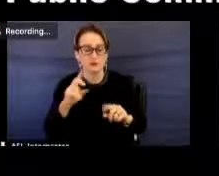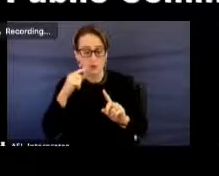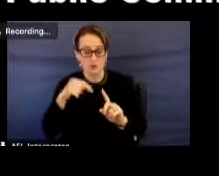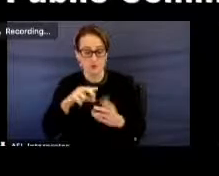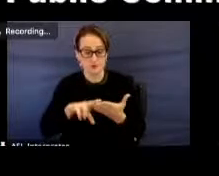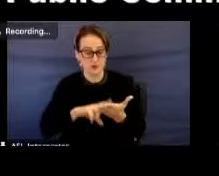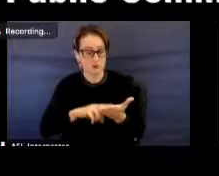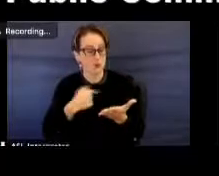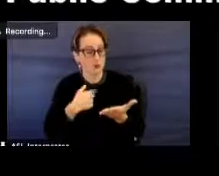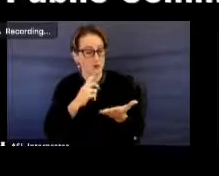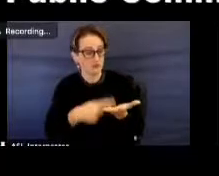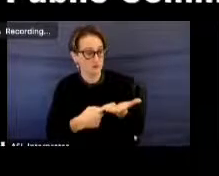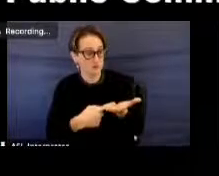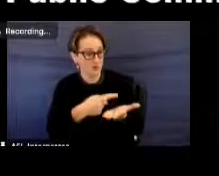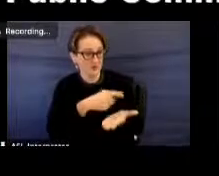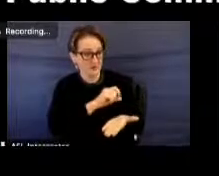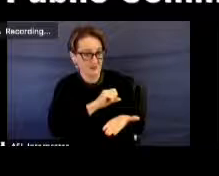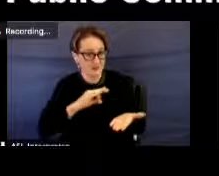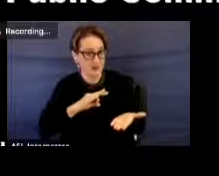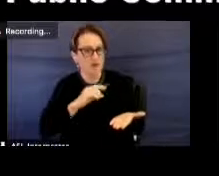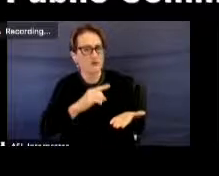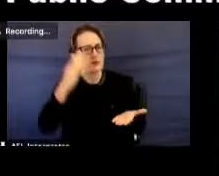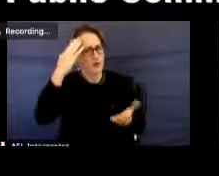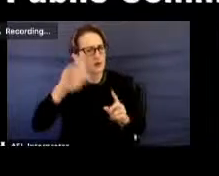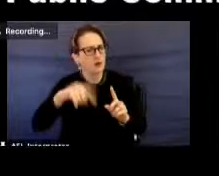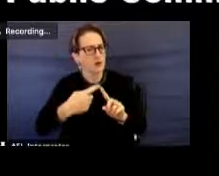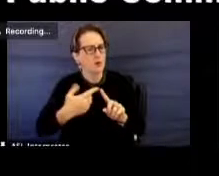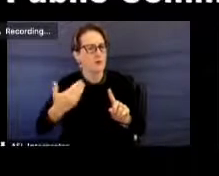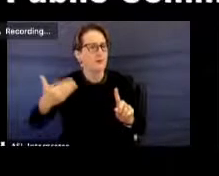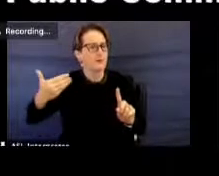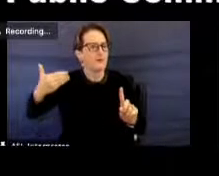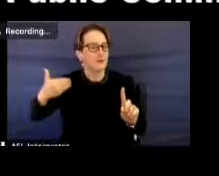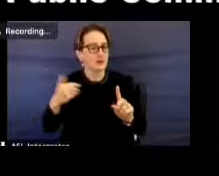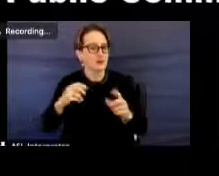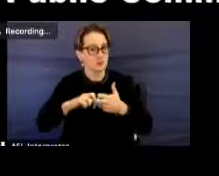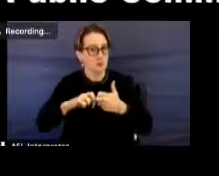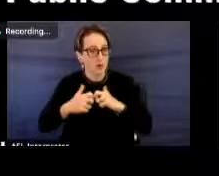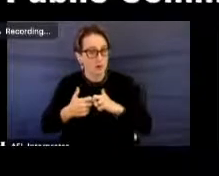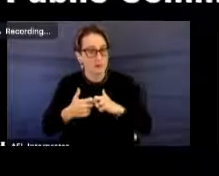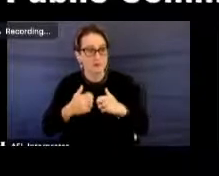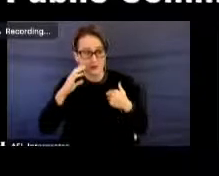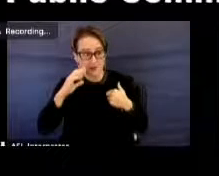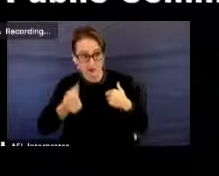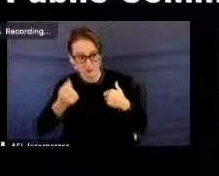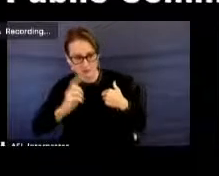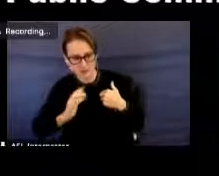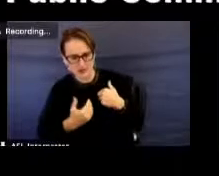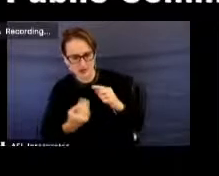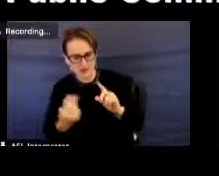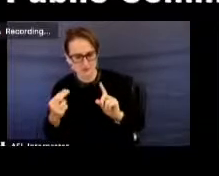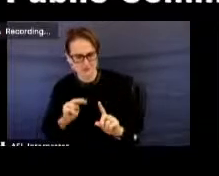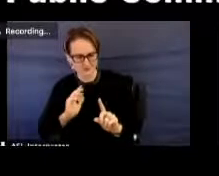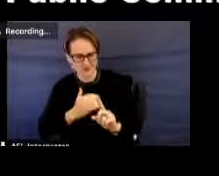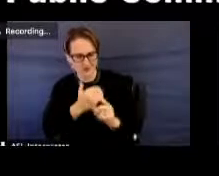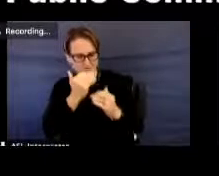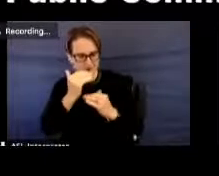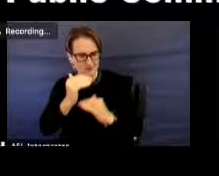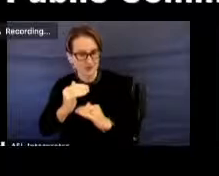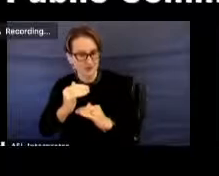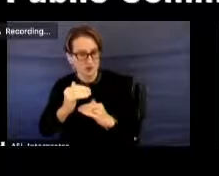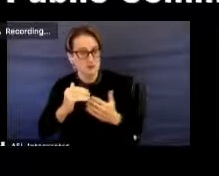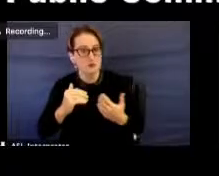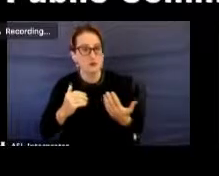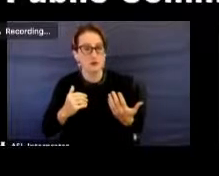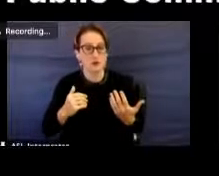so they were aware of past issues as well as some of the limitations that we have, and were willing to express